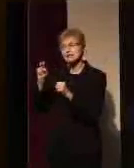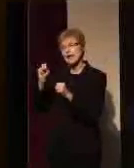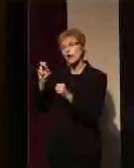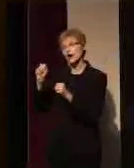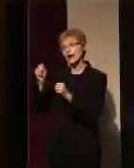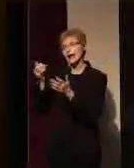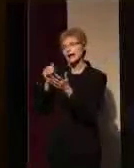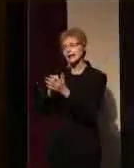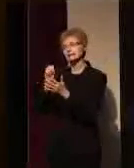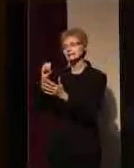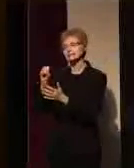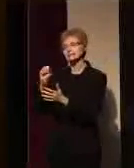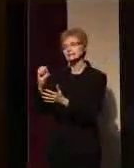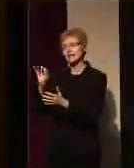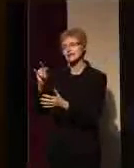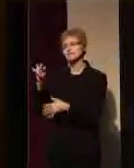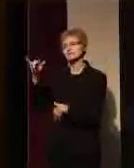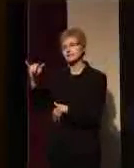lives.